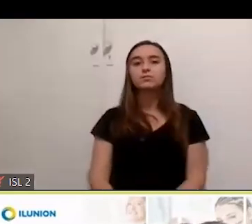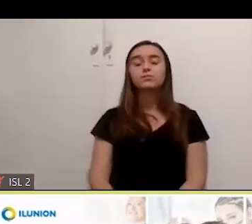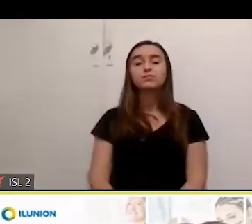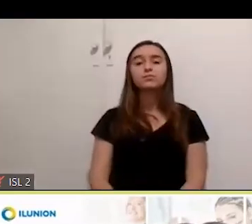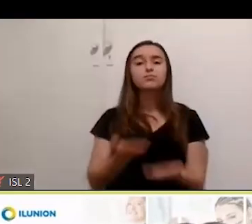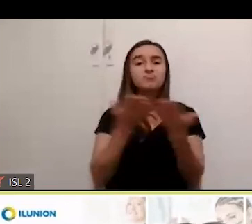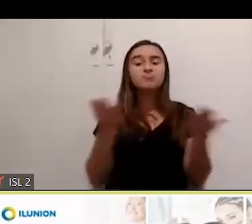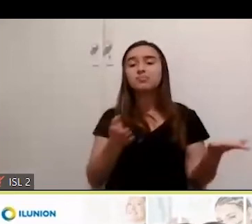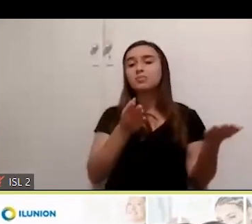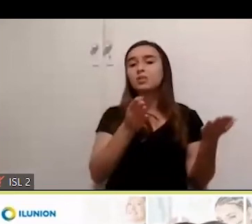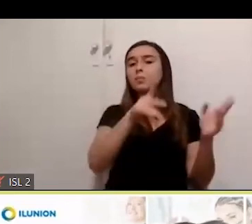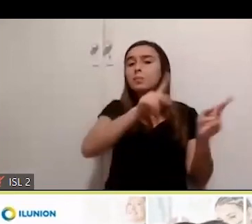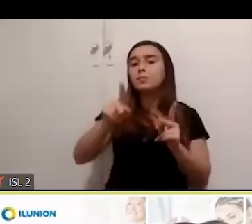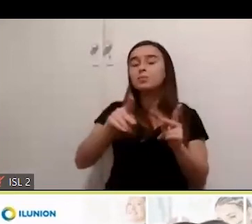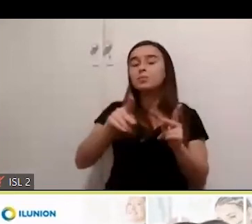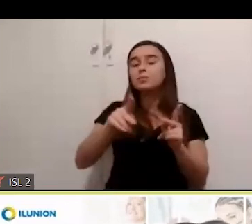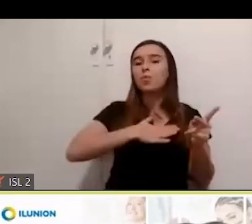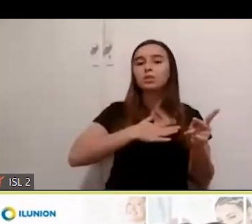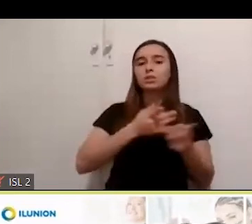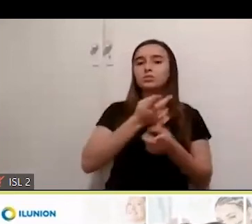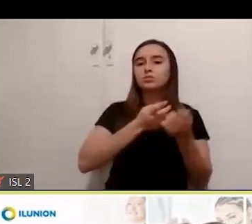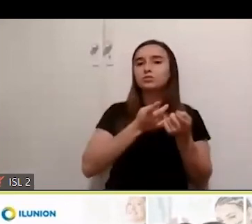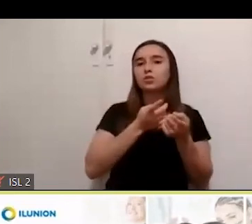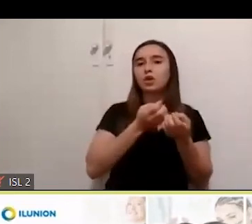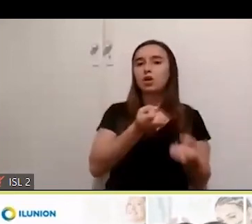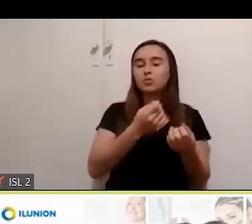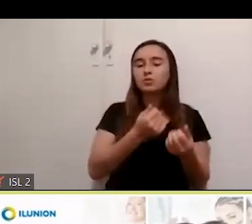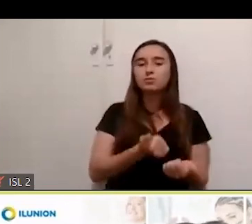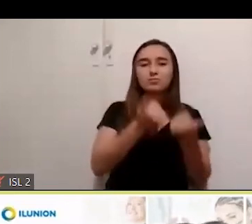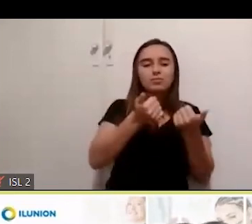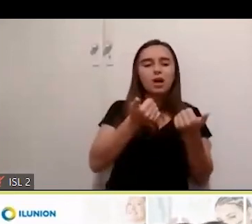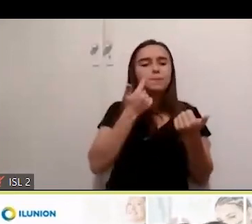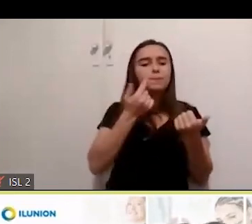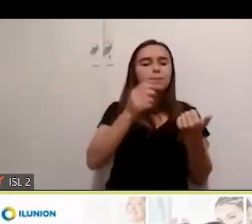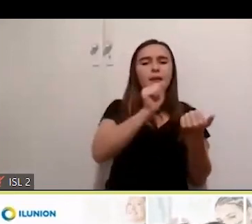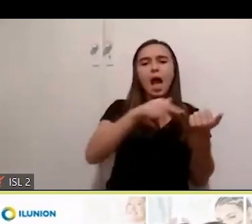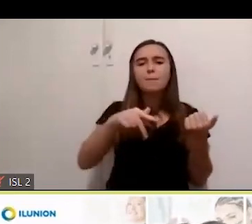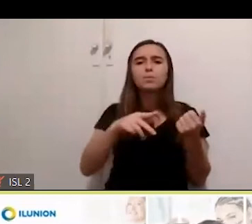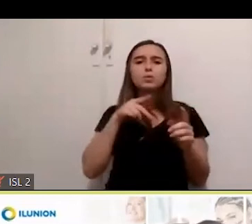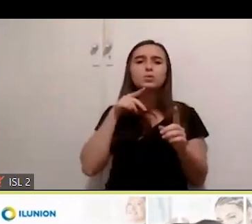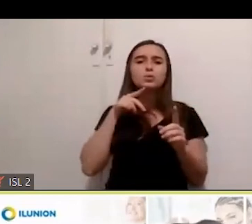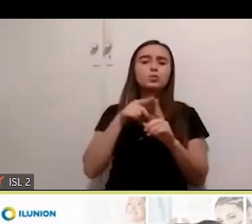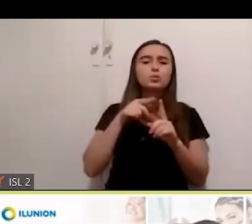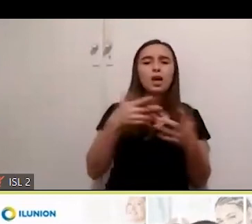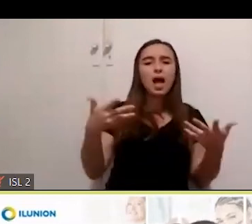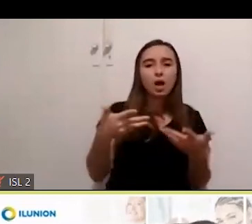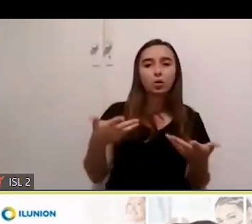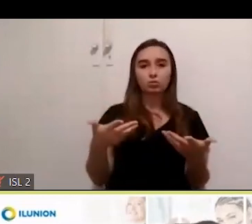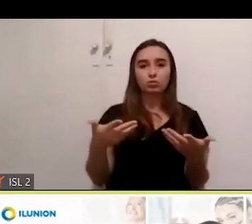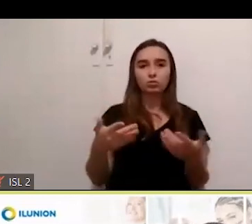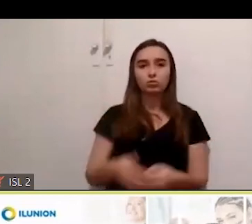to have more information on how to use the app, being currently very